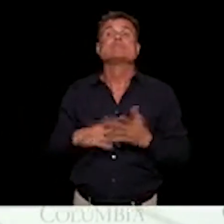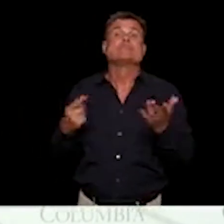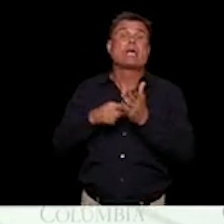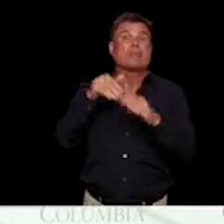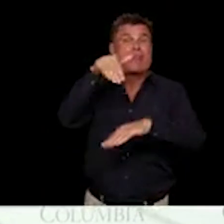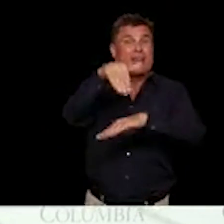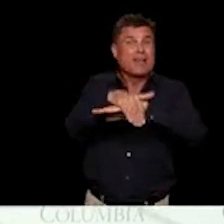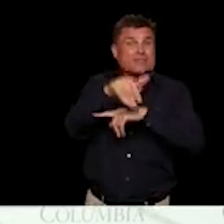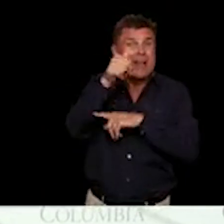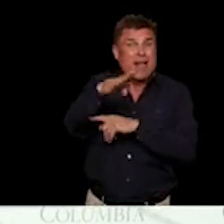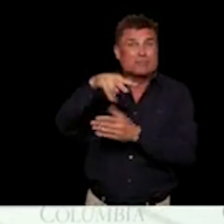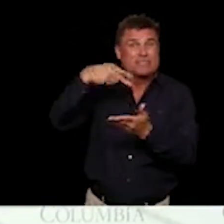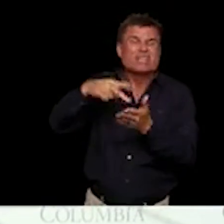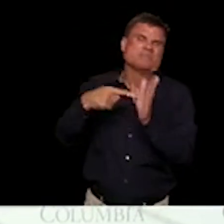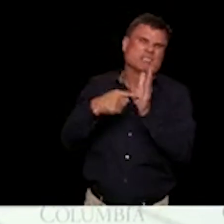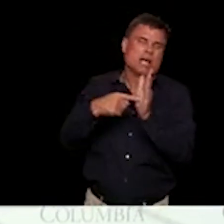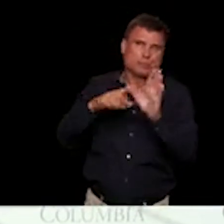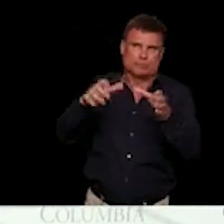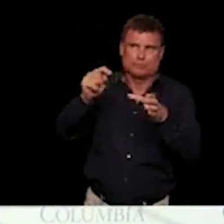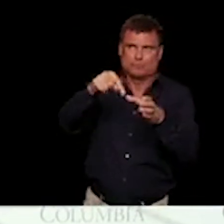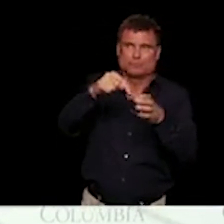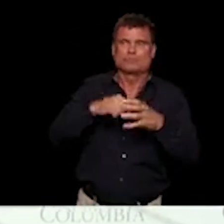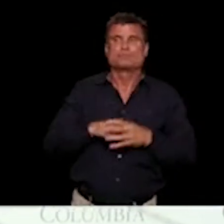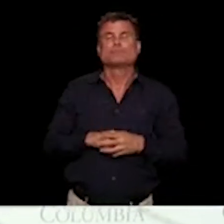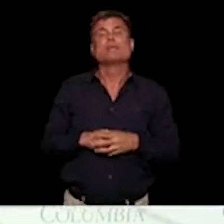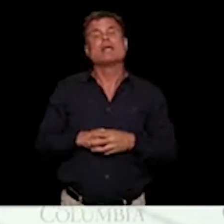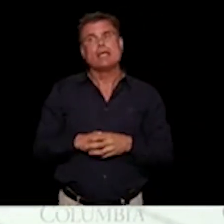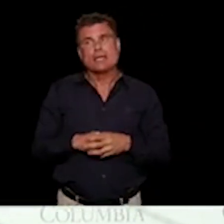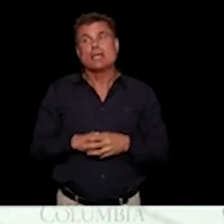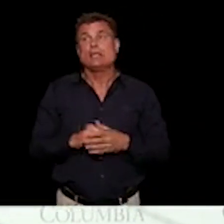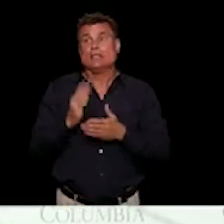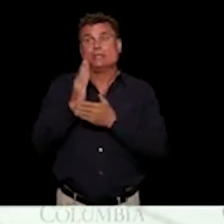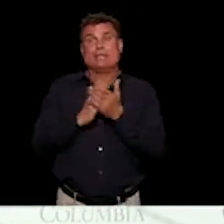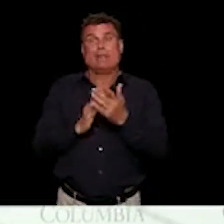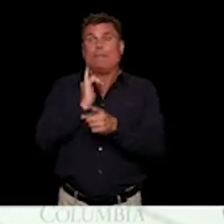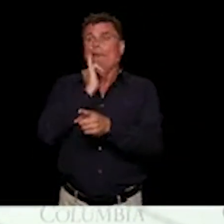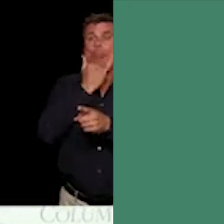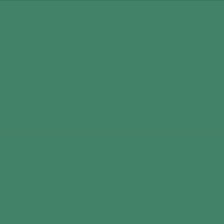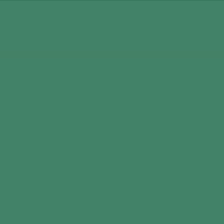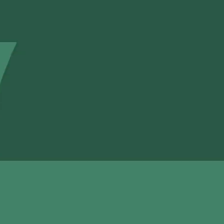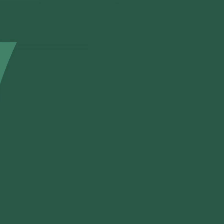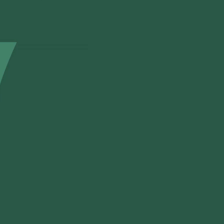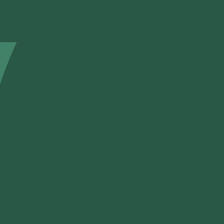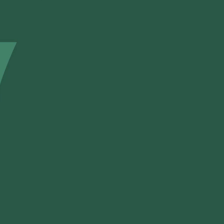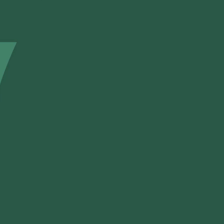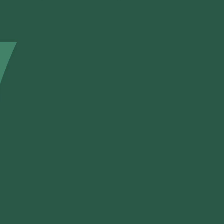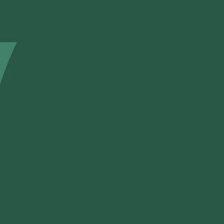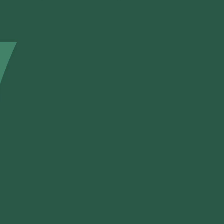and that to which we responded through guidelines and regulations.